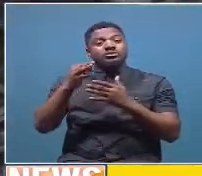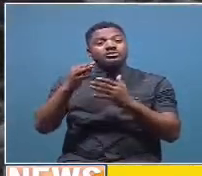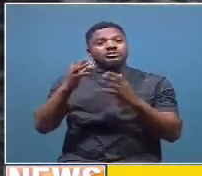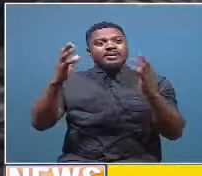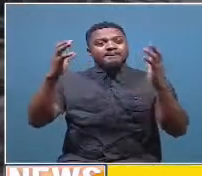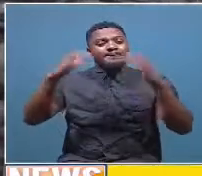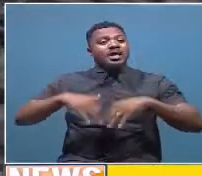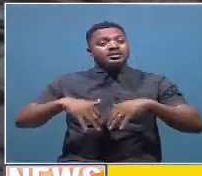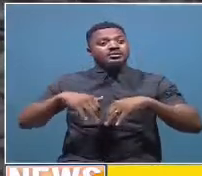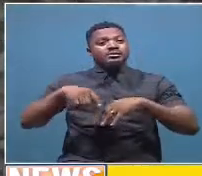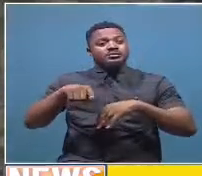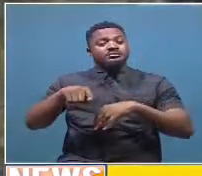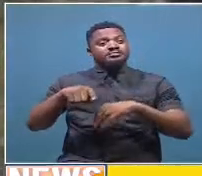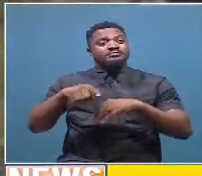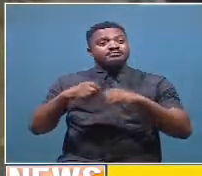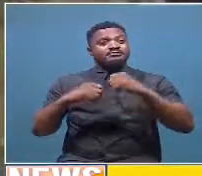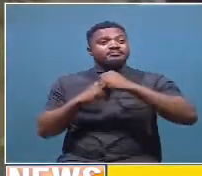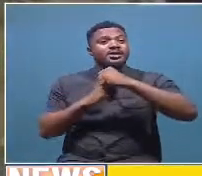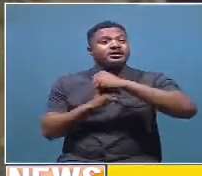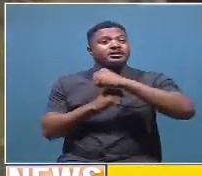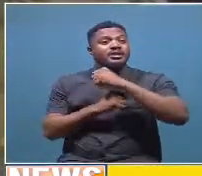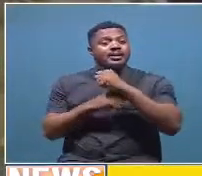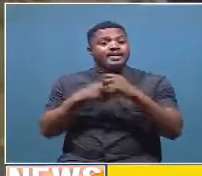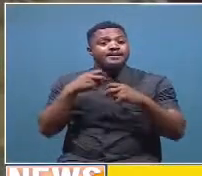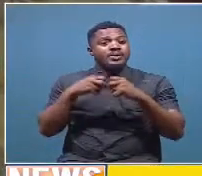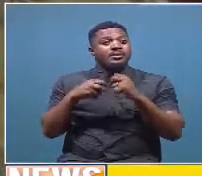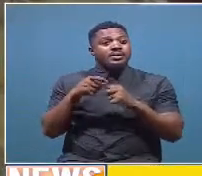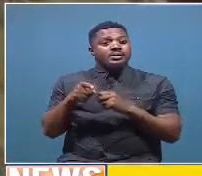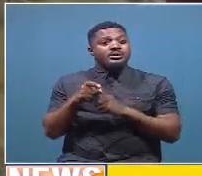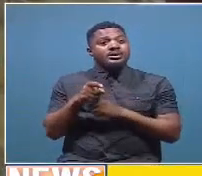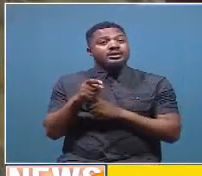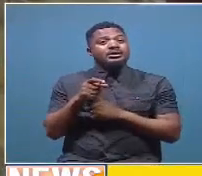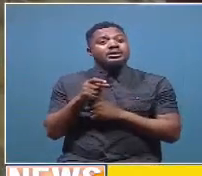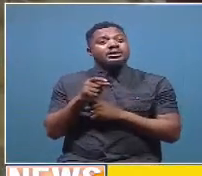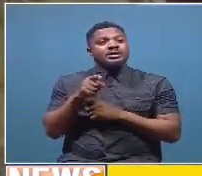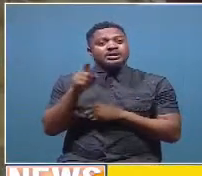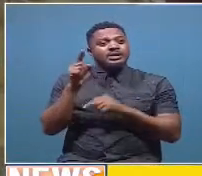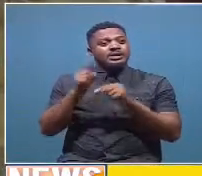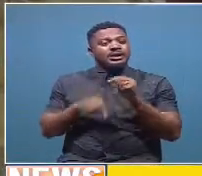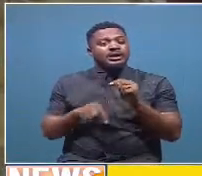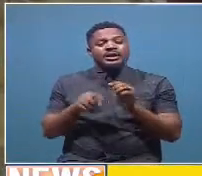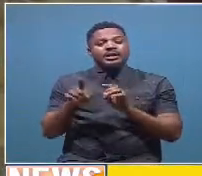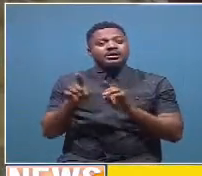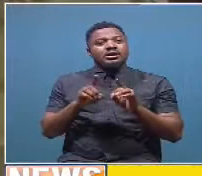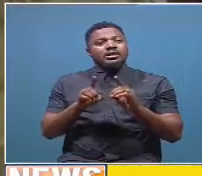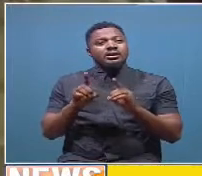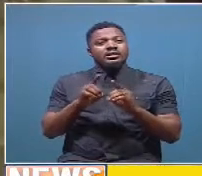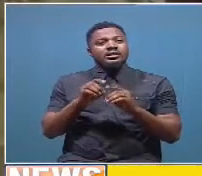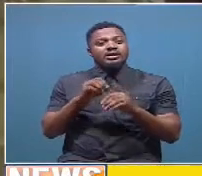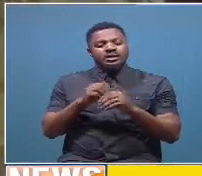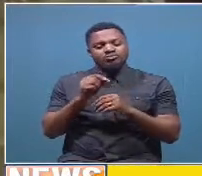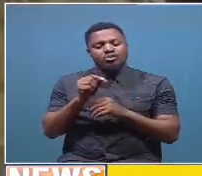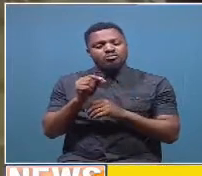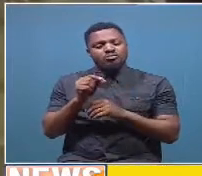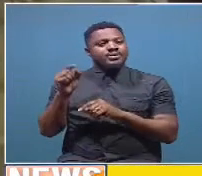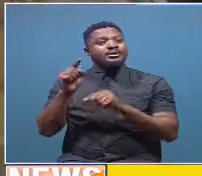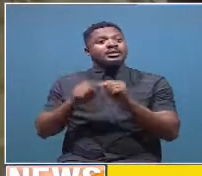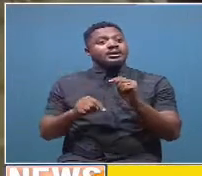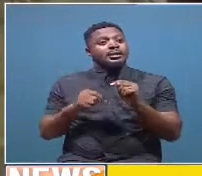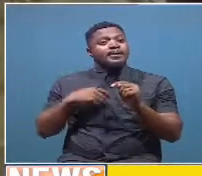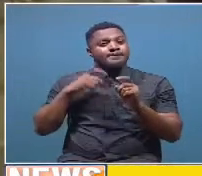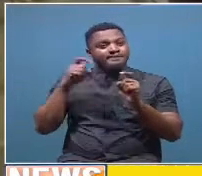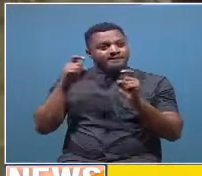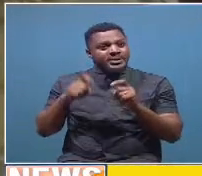from collapsing. The problem is said that it cannot be done in bits. We have